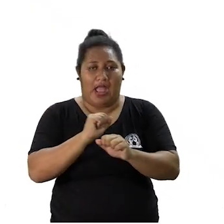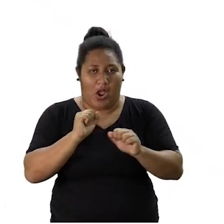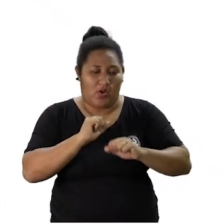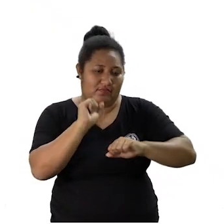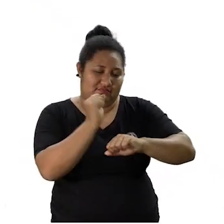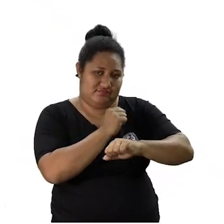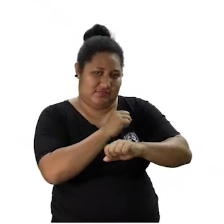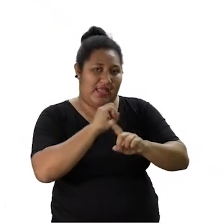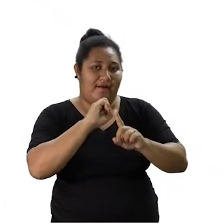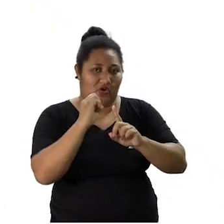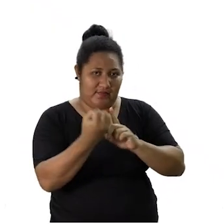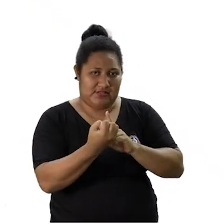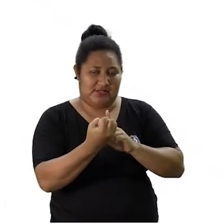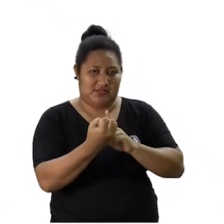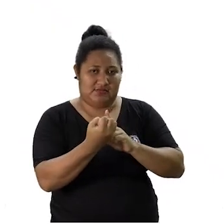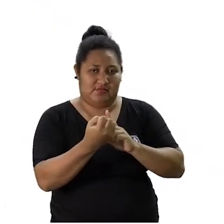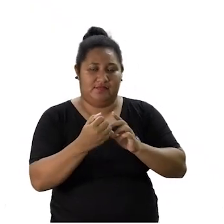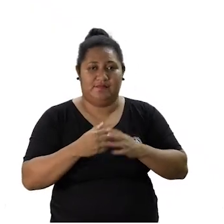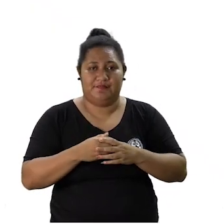environment, sorry.